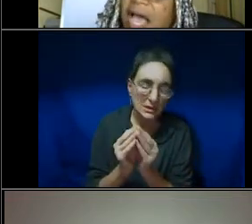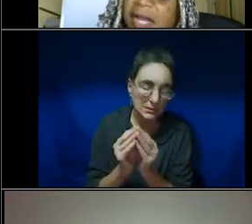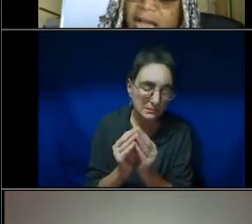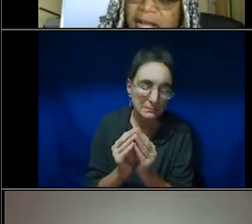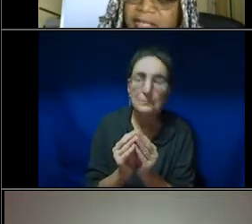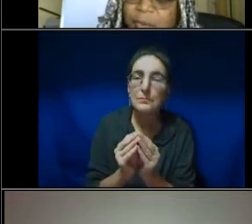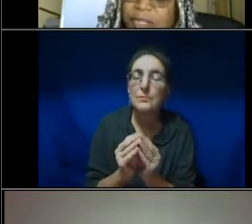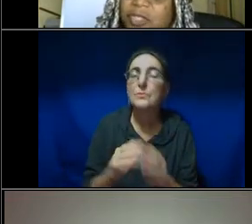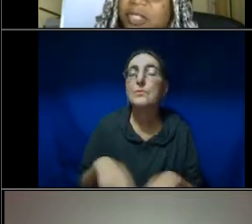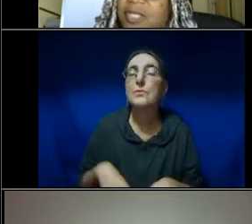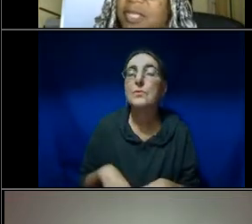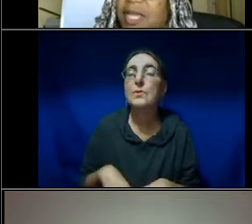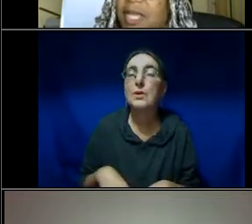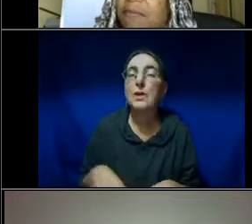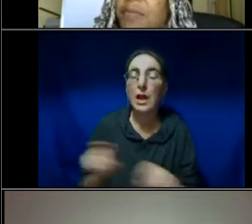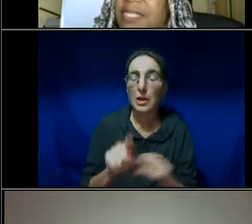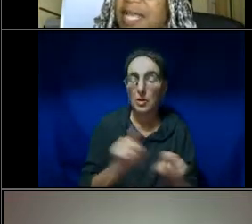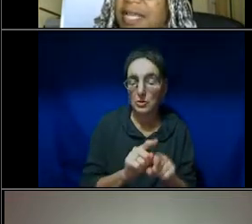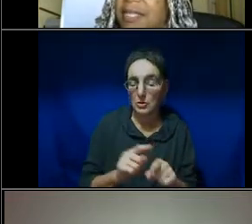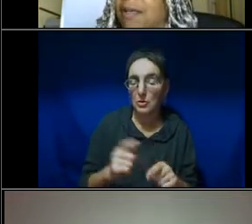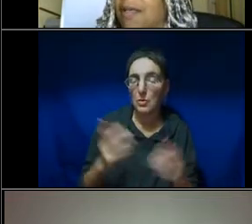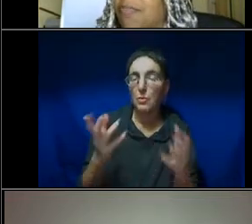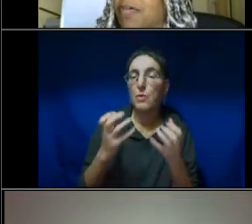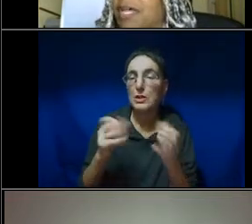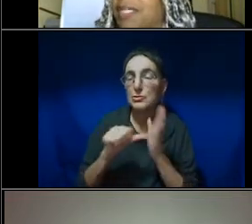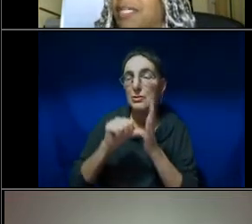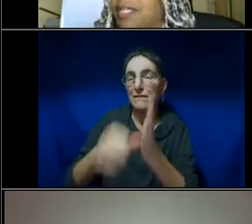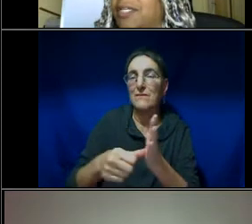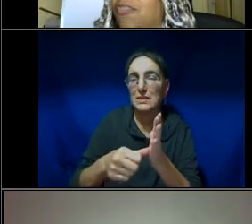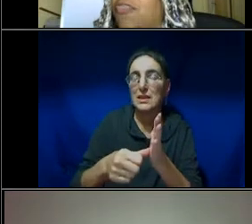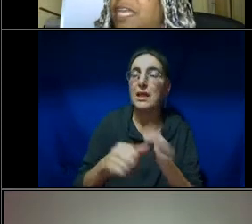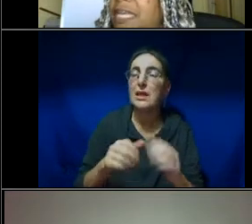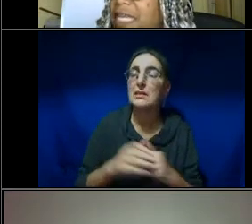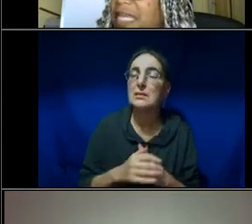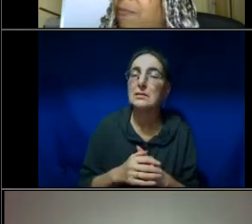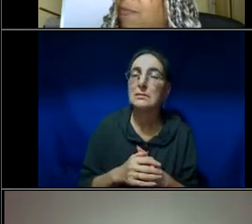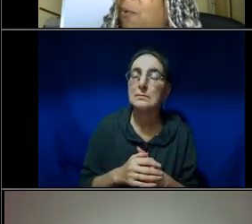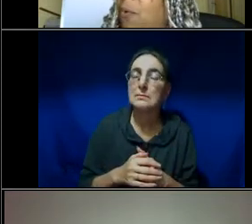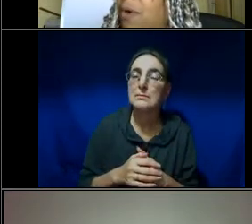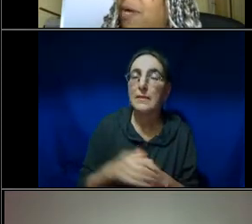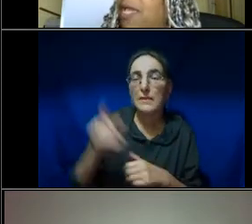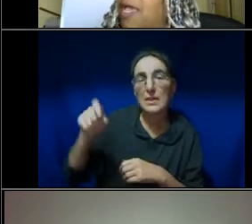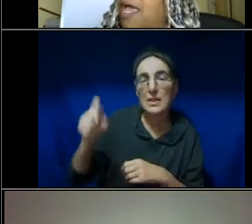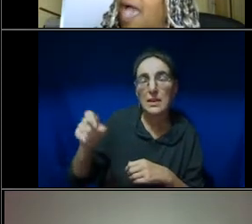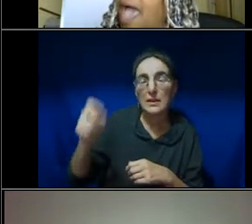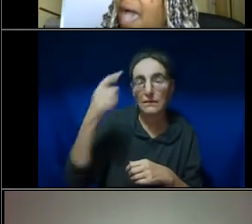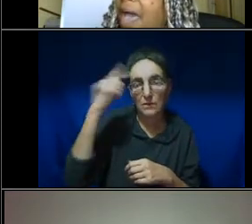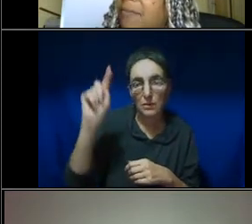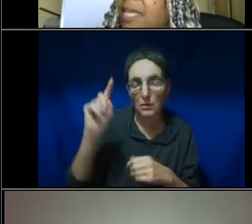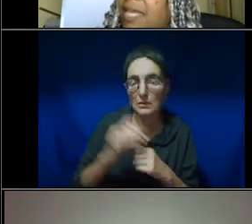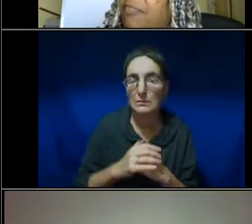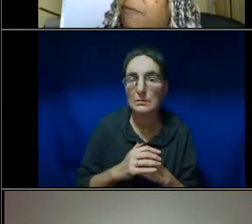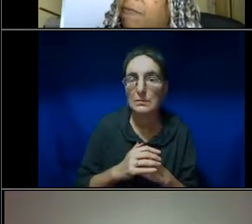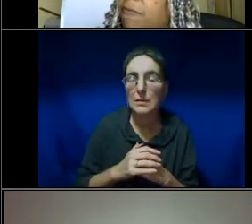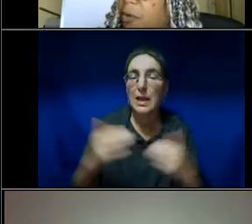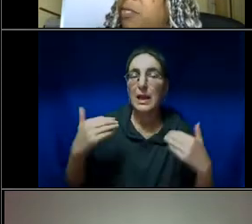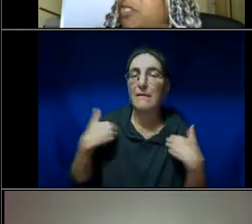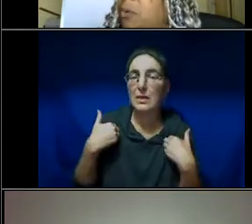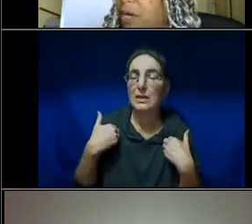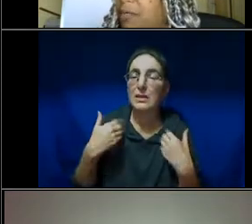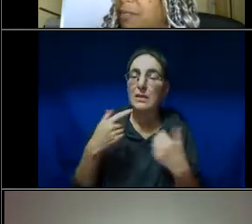then I also was just going to emphasize the need for having